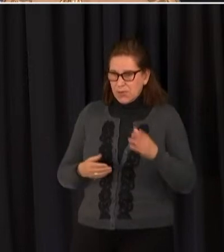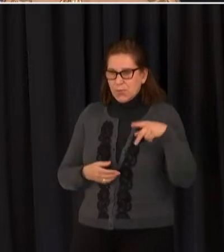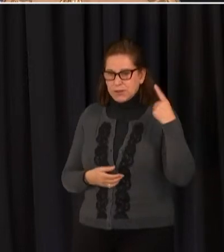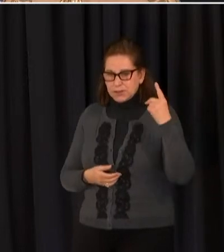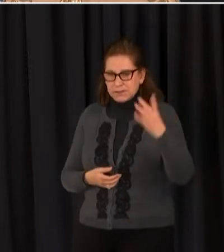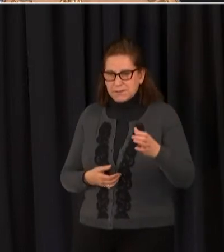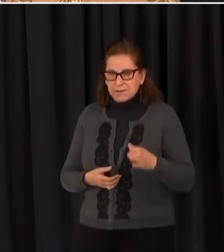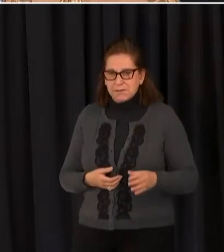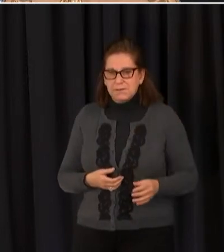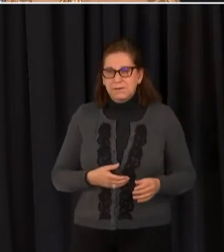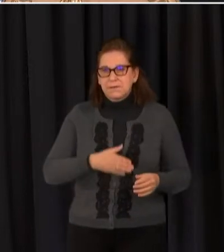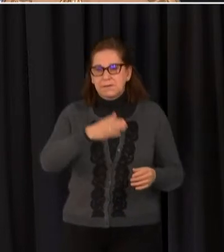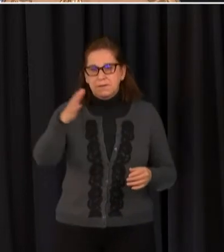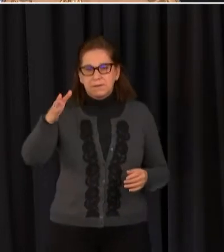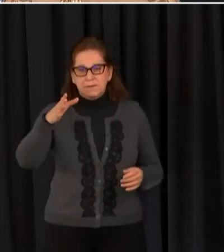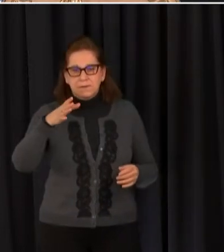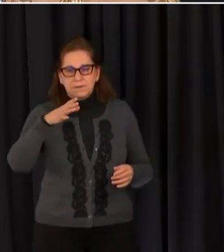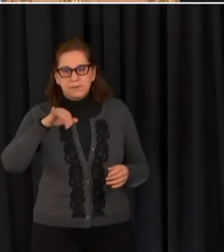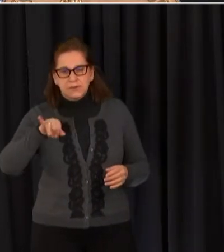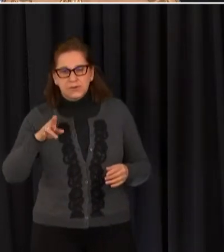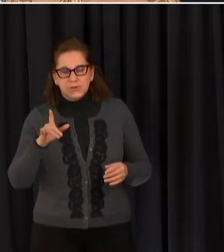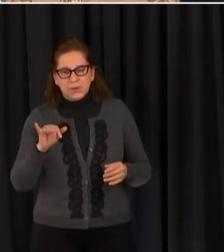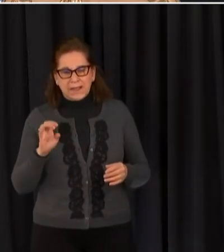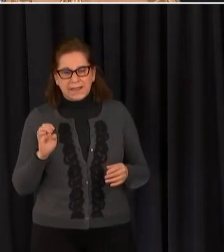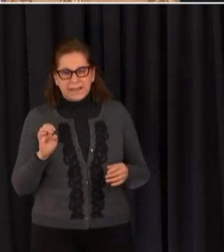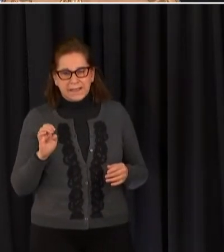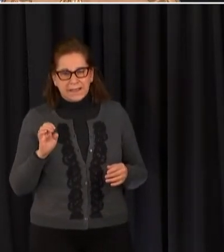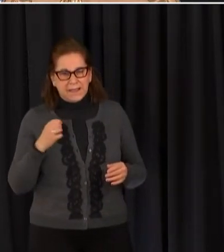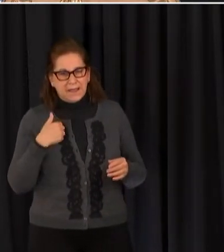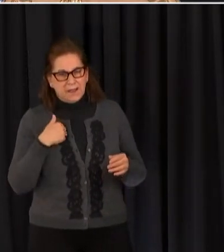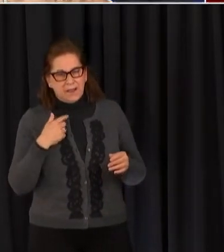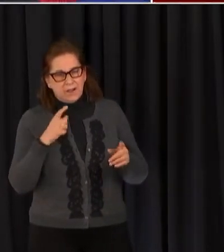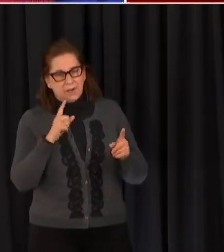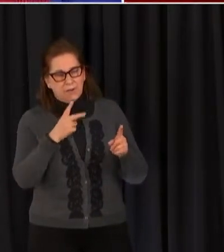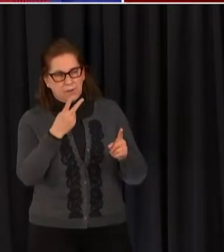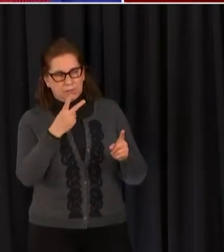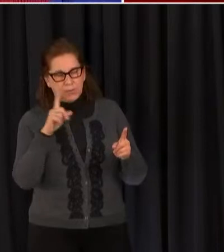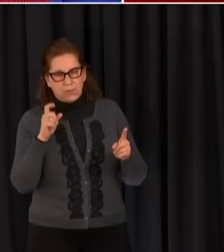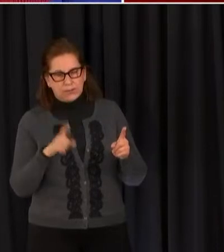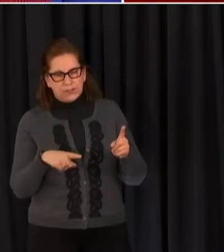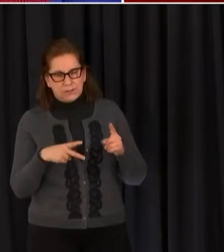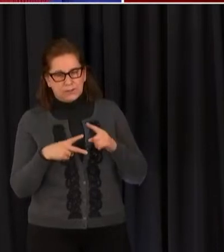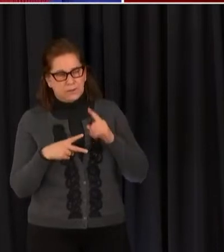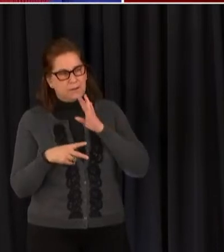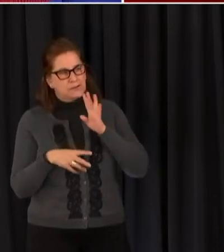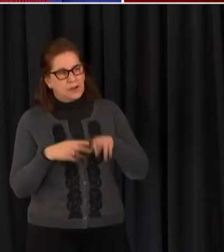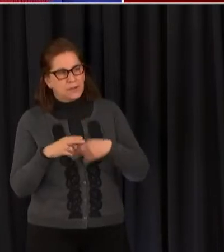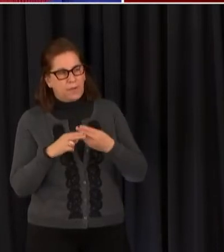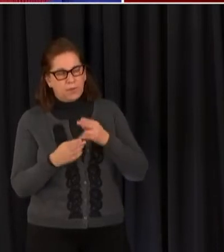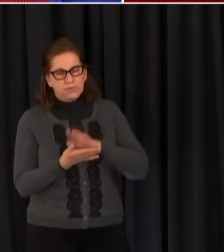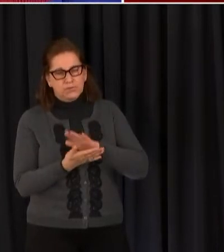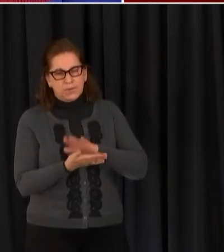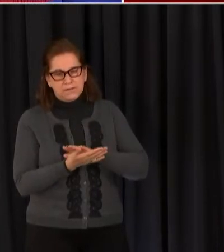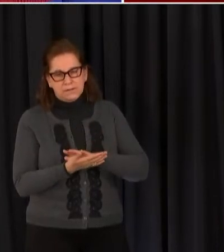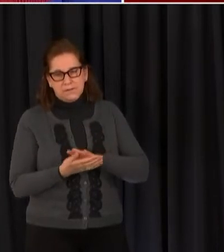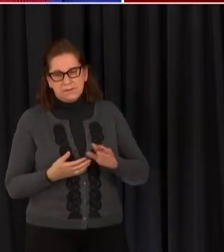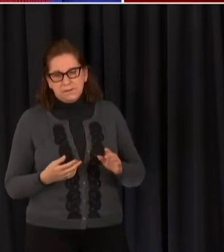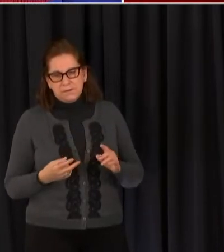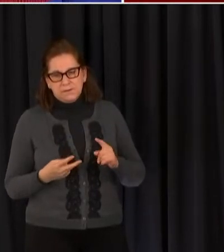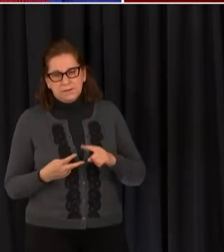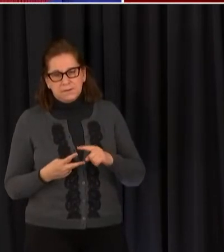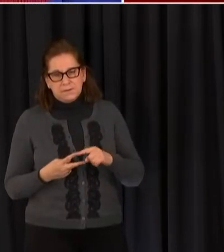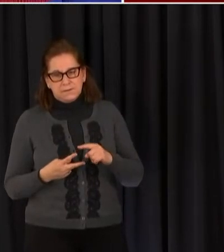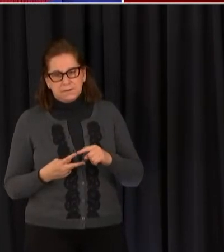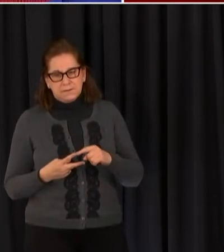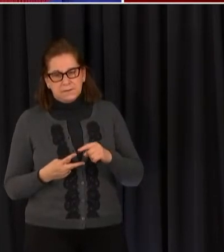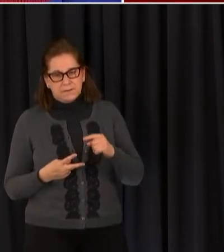right, that was good. Yes, Julie? Can I start with a couple of questions about schools? Sure. We've seen that there's some studies suggesting that 3